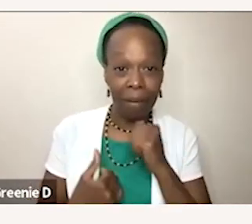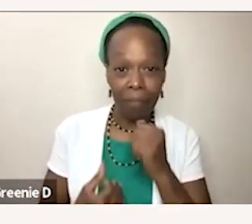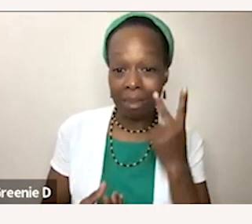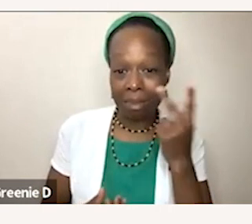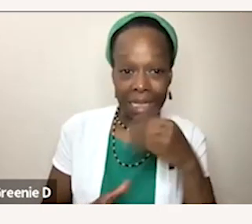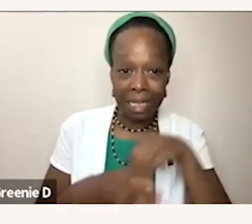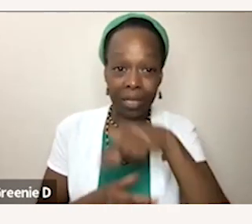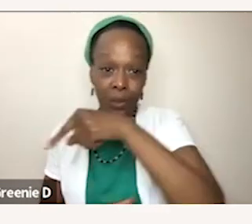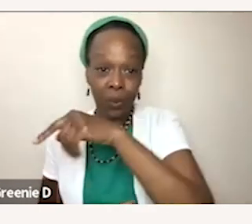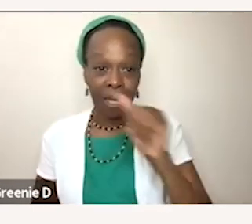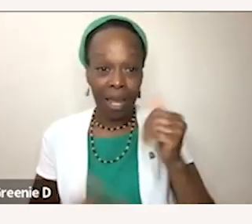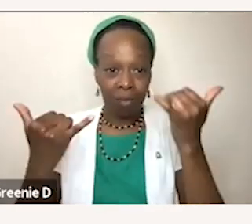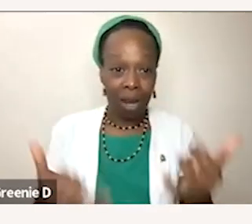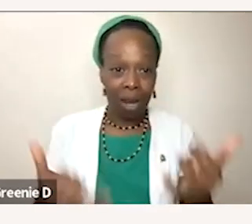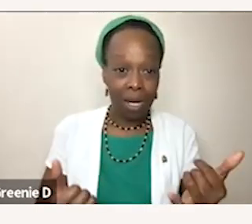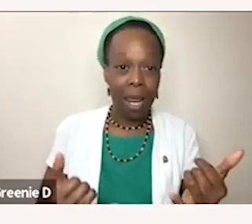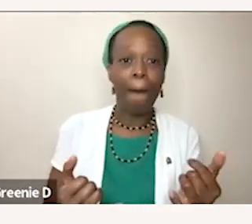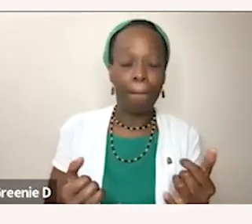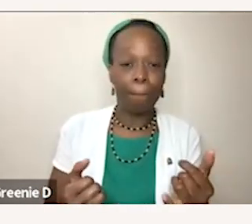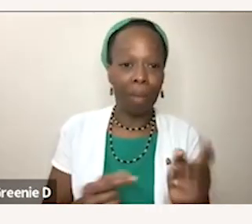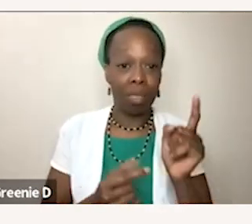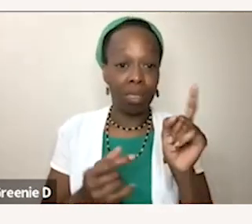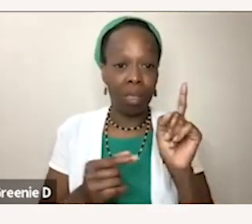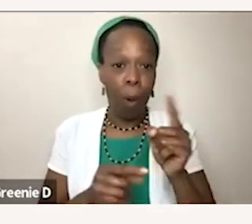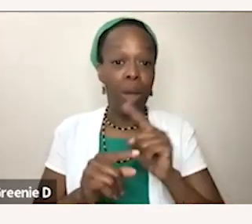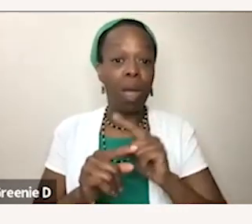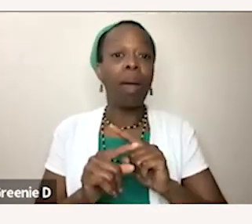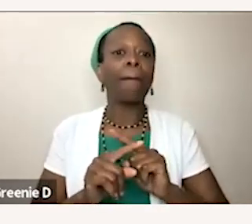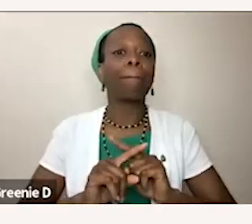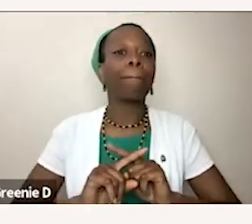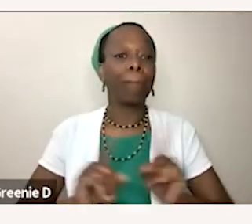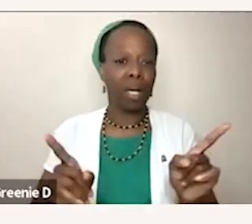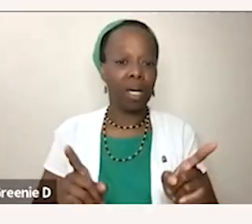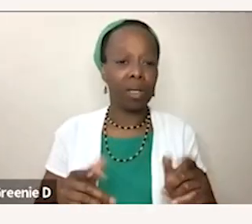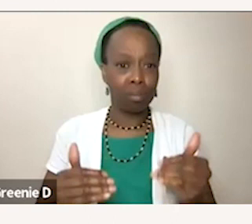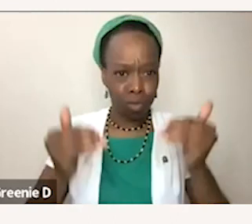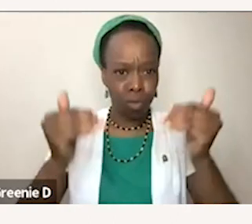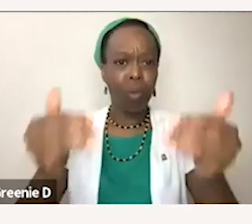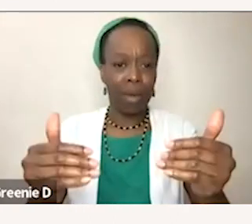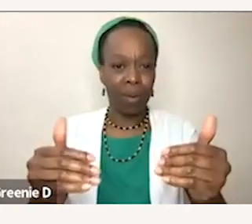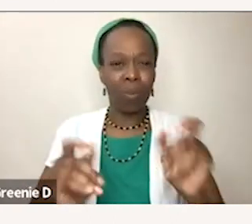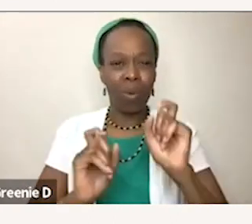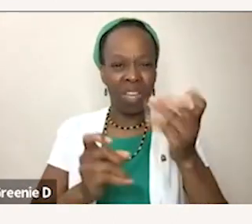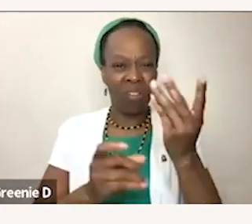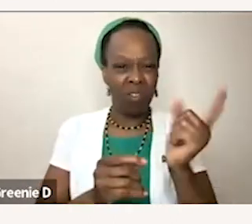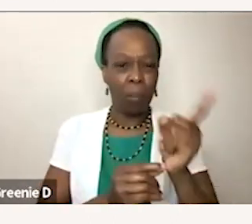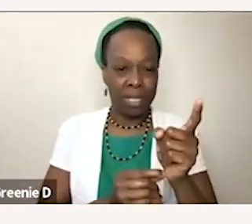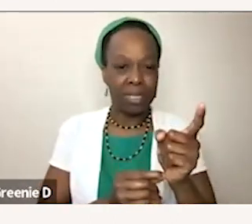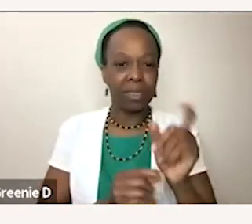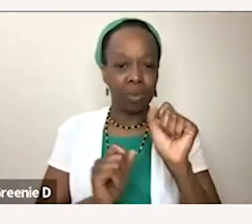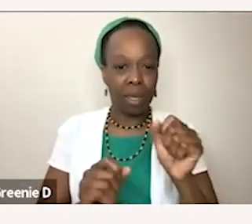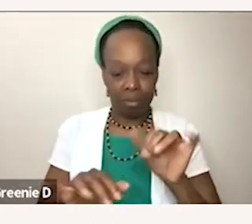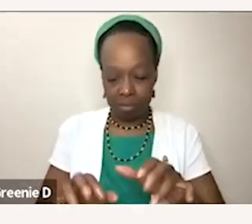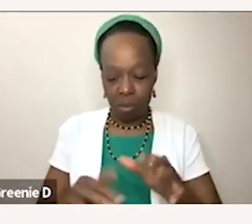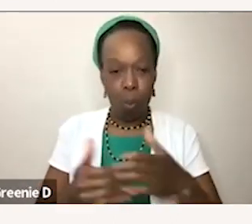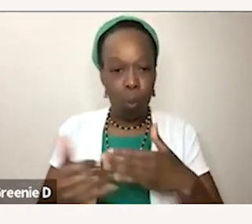anything in the chat at the moment, or in the Q&A at the moment, but feel free. We'll give it a few minutes and we'll